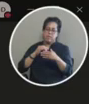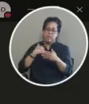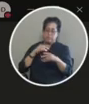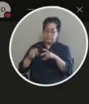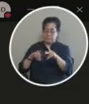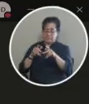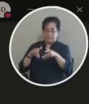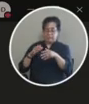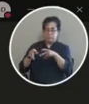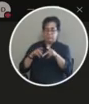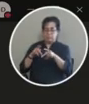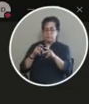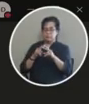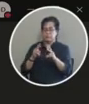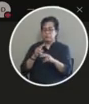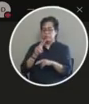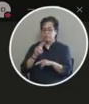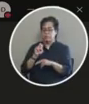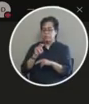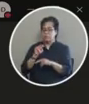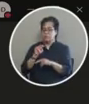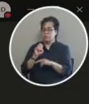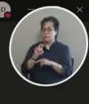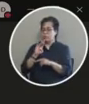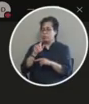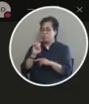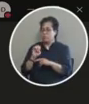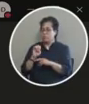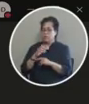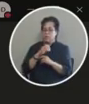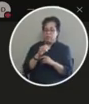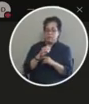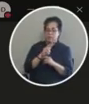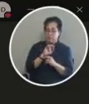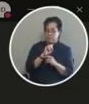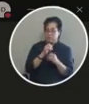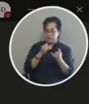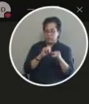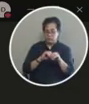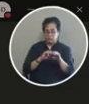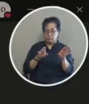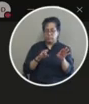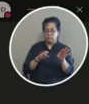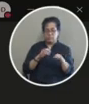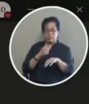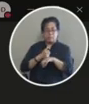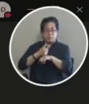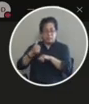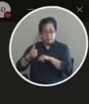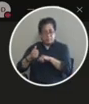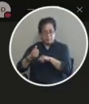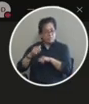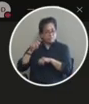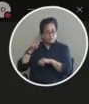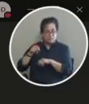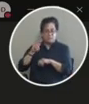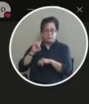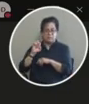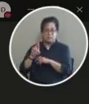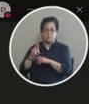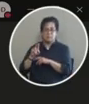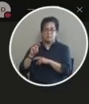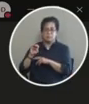very vulnerable state at this moment in time with the virus making its presence felt. The blame should be placed squarely at the feet of Mayor